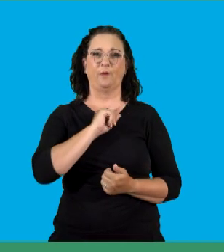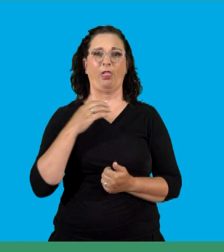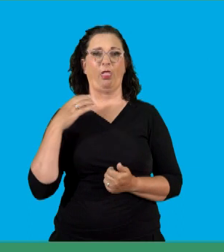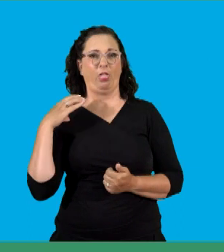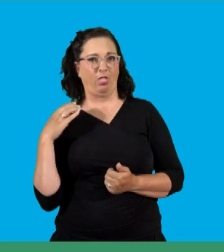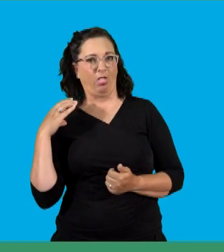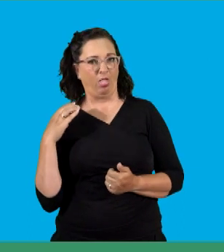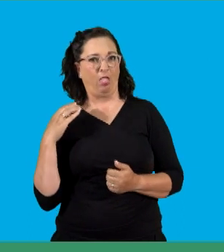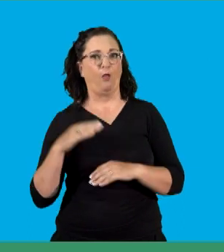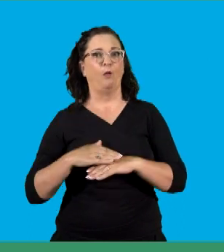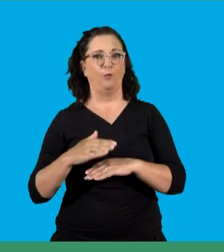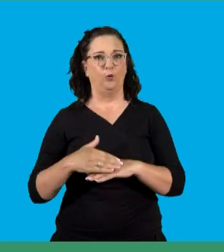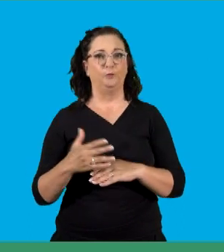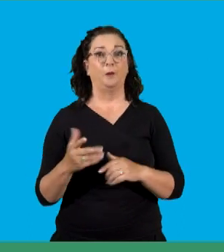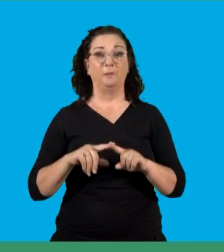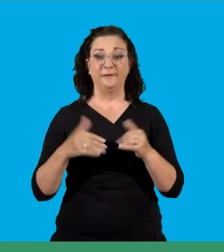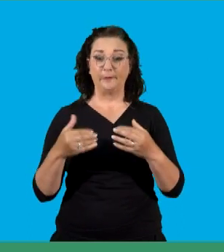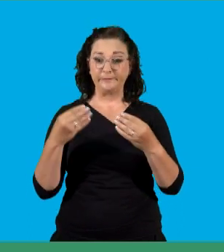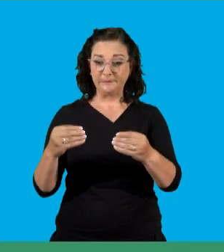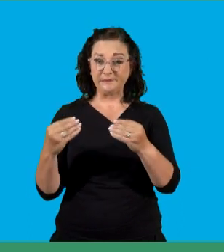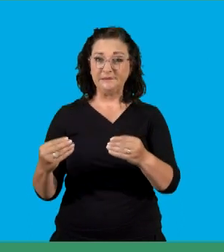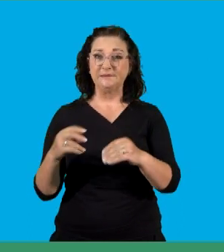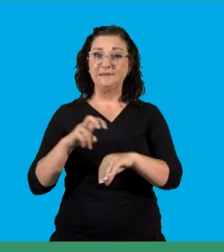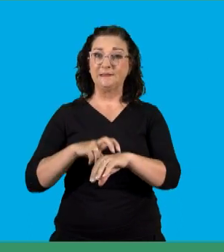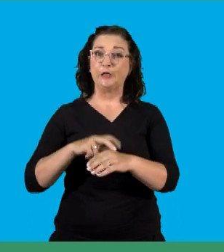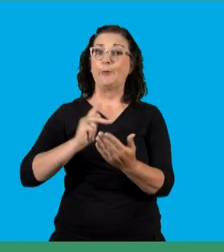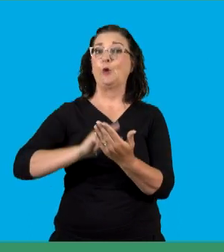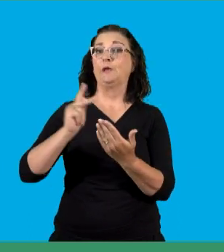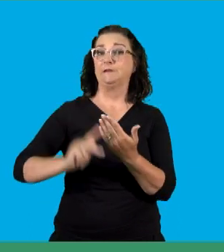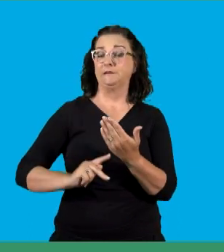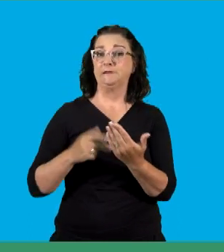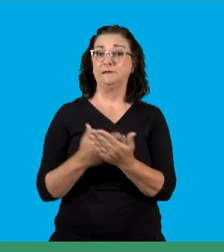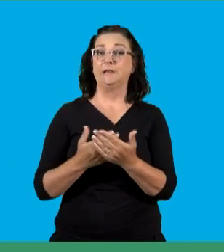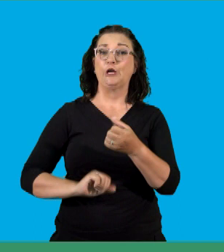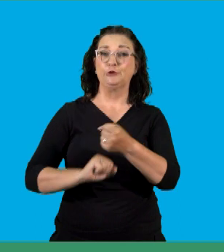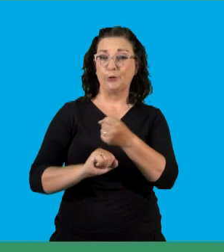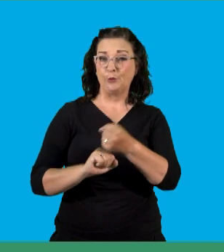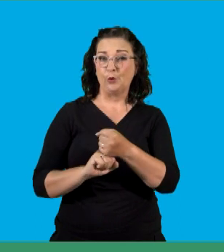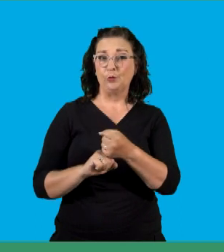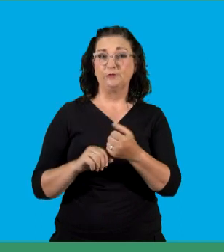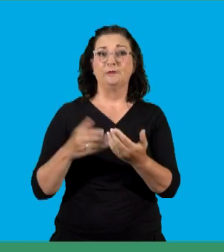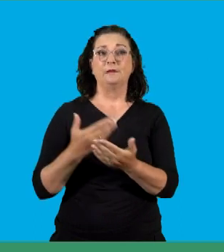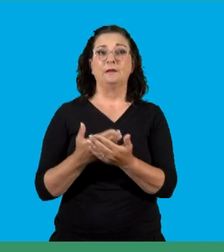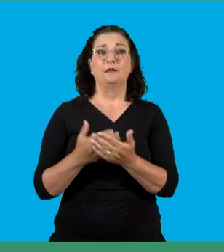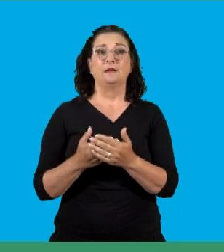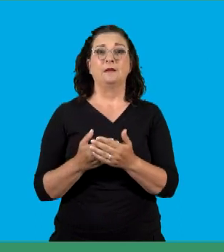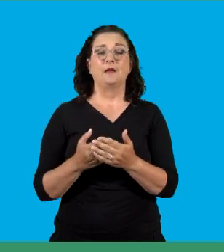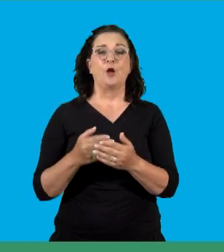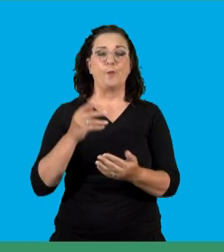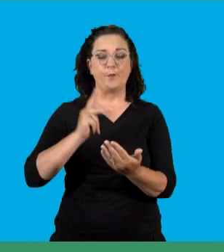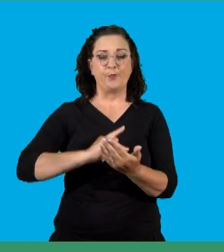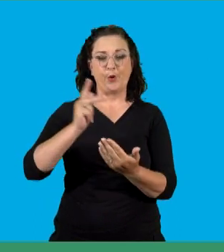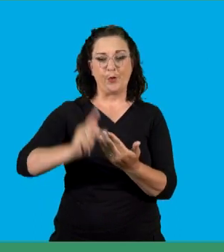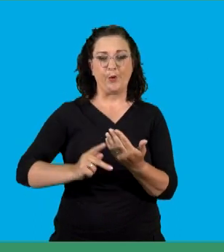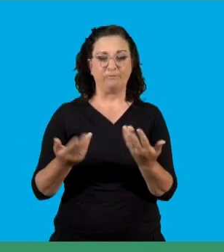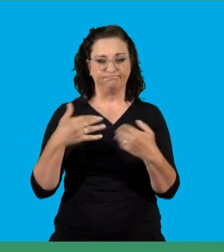and expenditure on businesses as they have to develop policies or support systems or informative programs